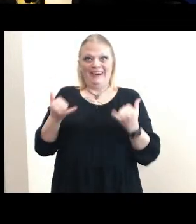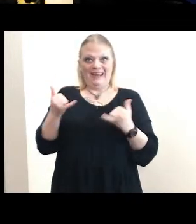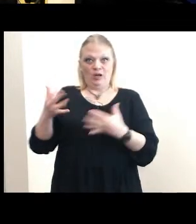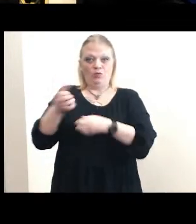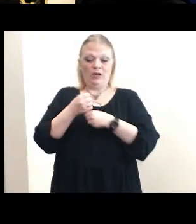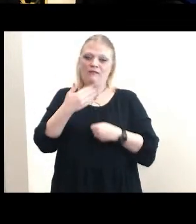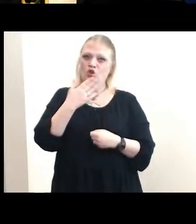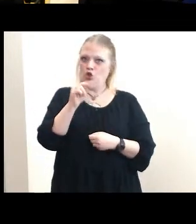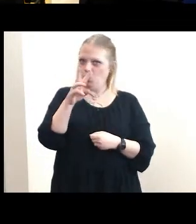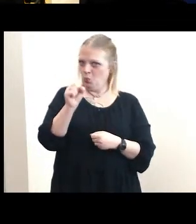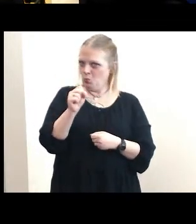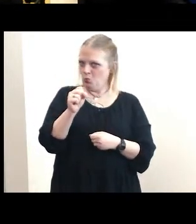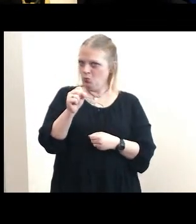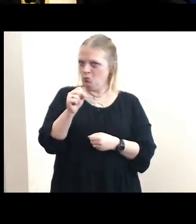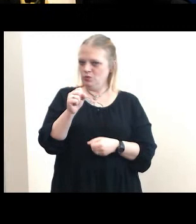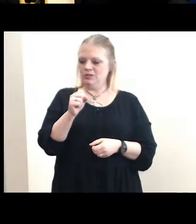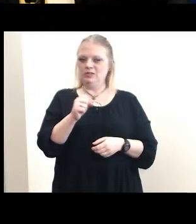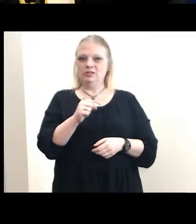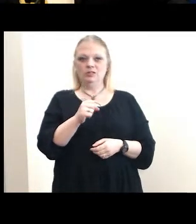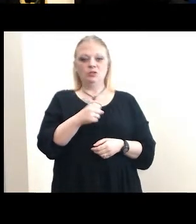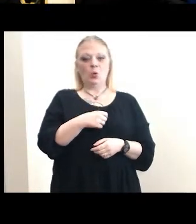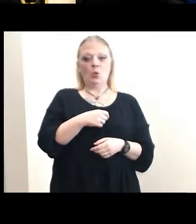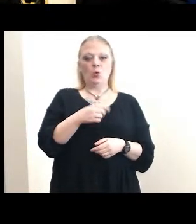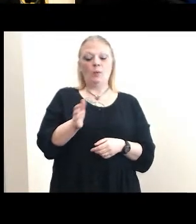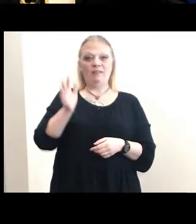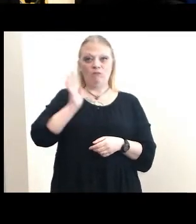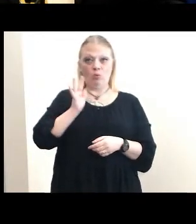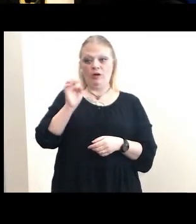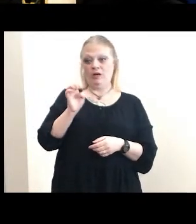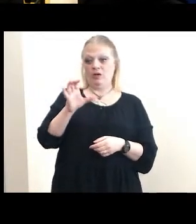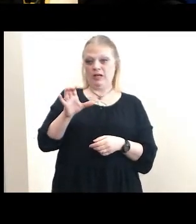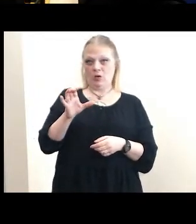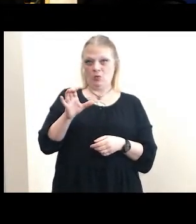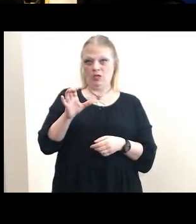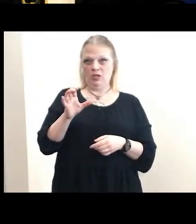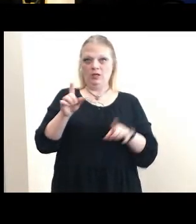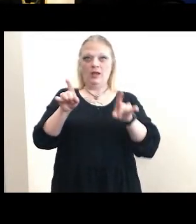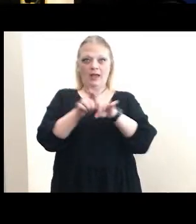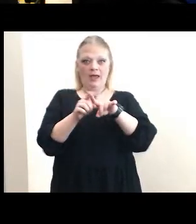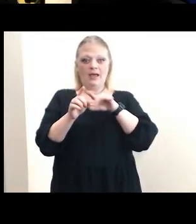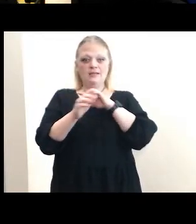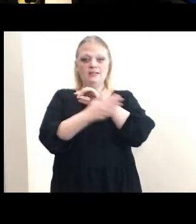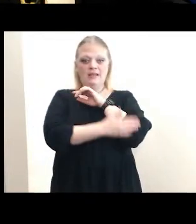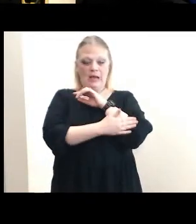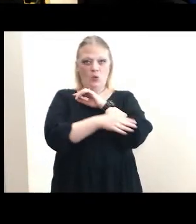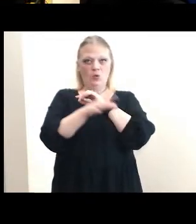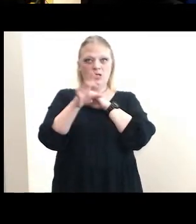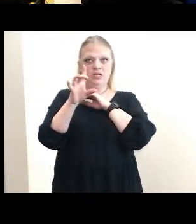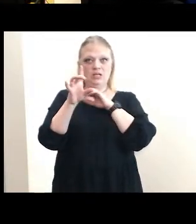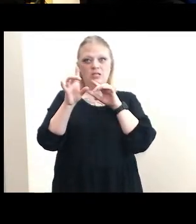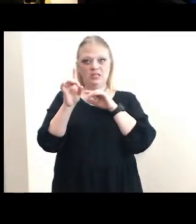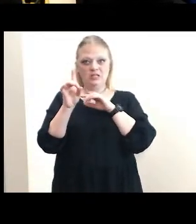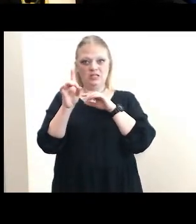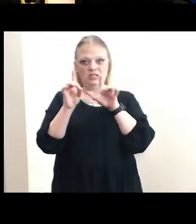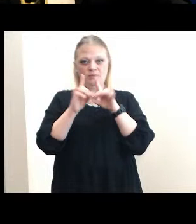to announce. Wasn't that long ago, Erie County was receiving, as the County Department of Health, no more